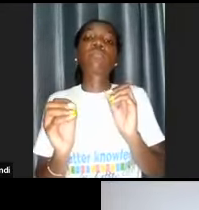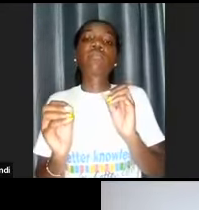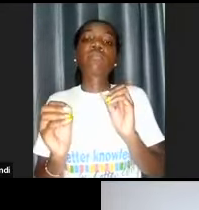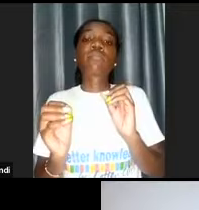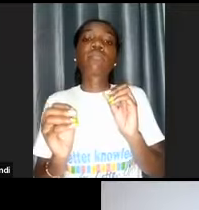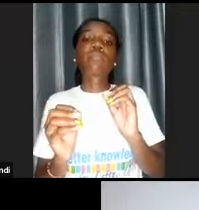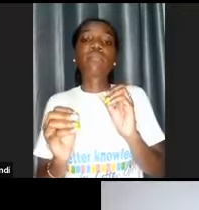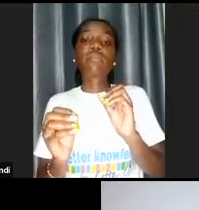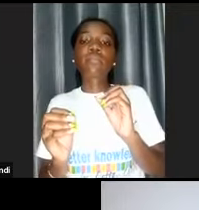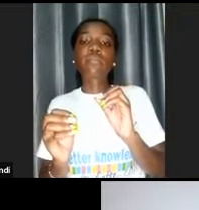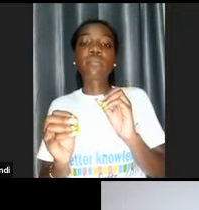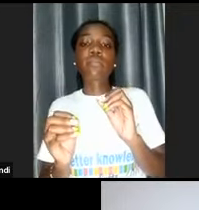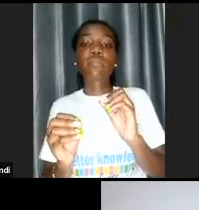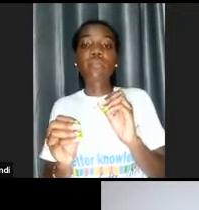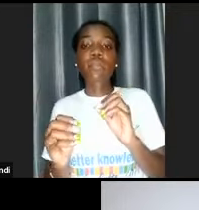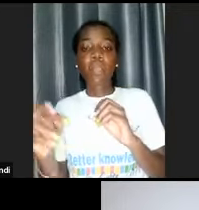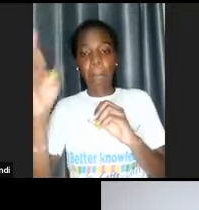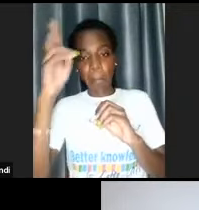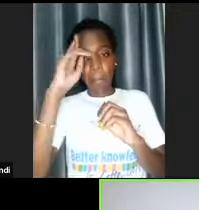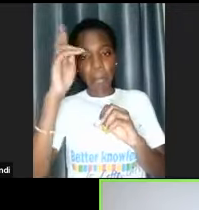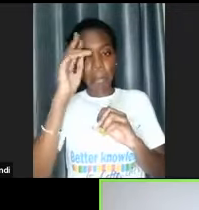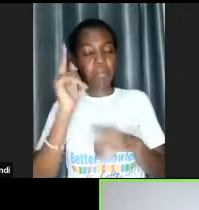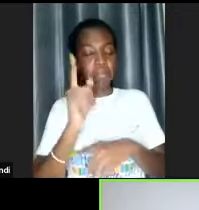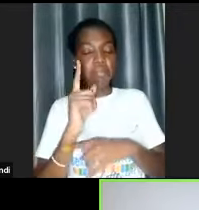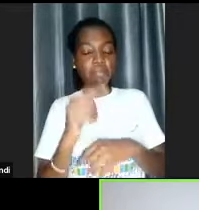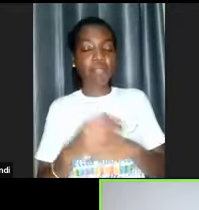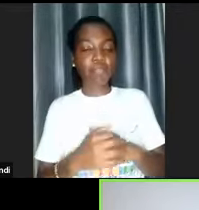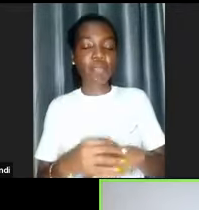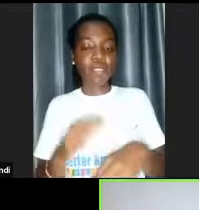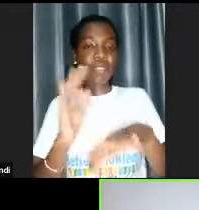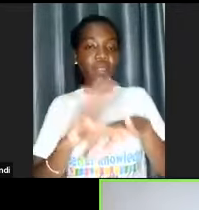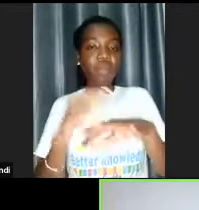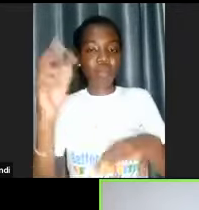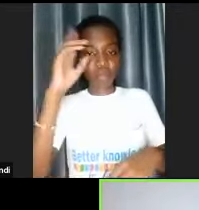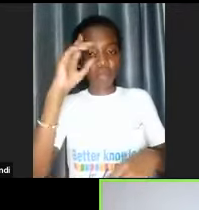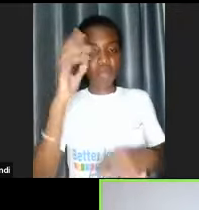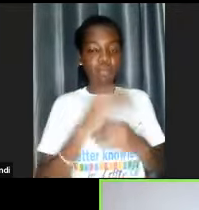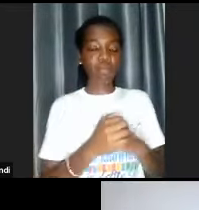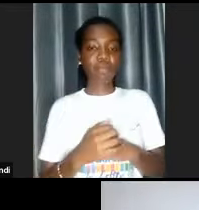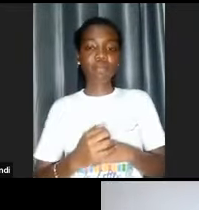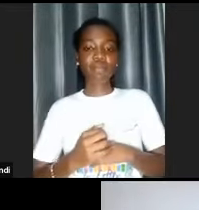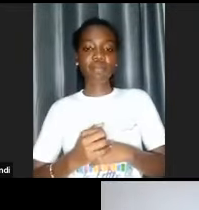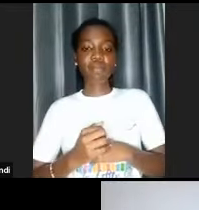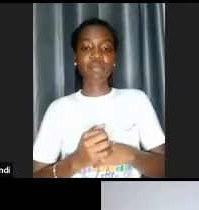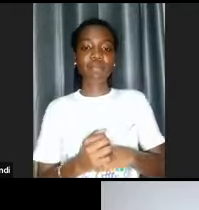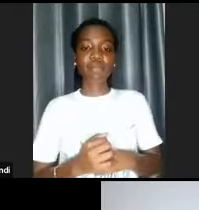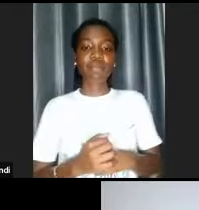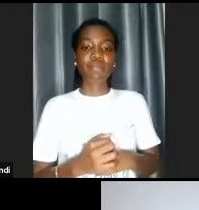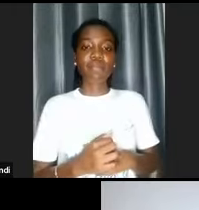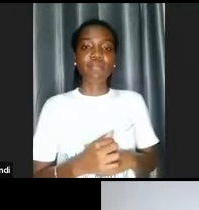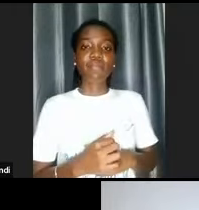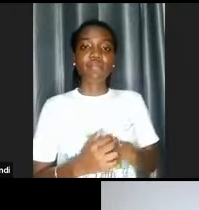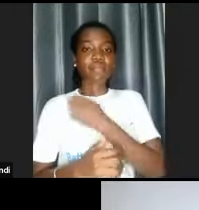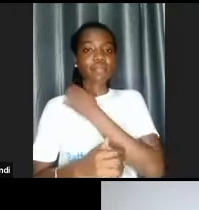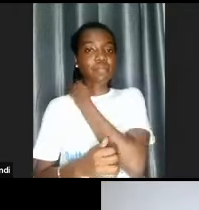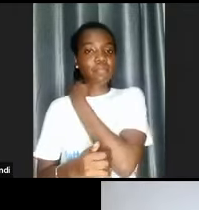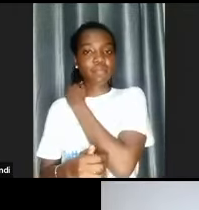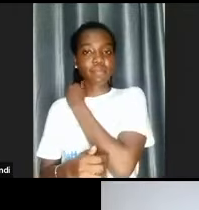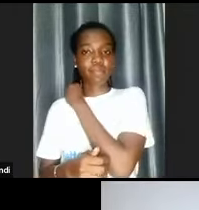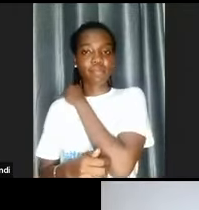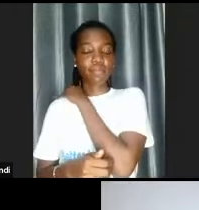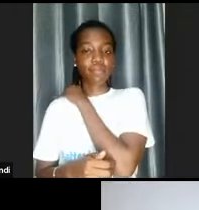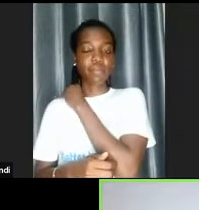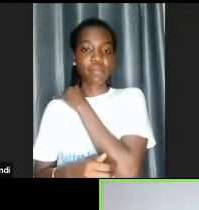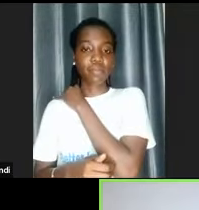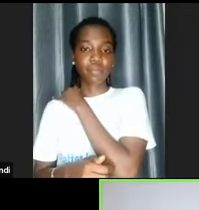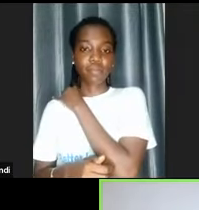Grace. Great purpose there. Thank you so much. You got it right. I did, right? Yeah. And Thank you for,